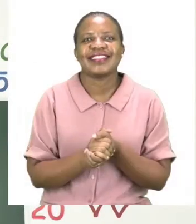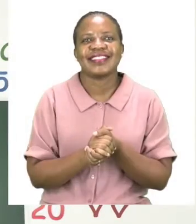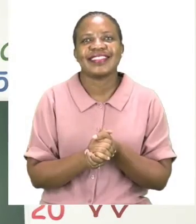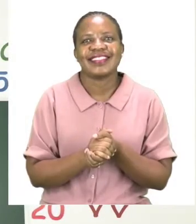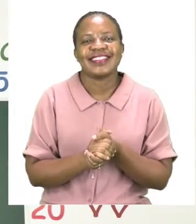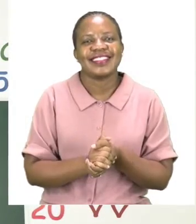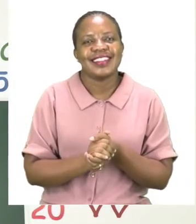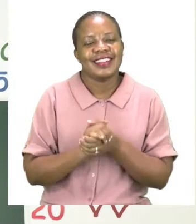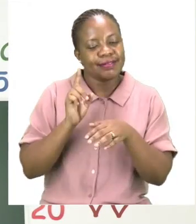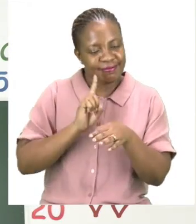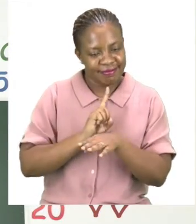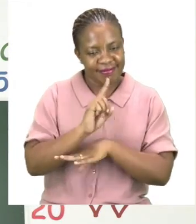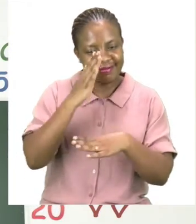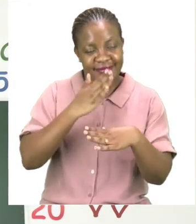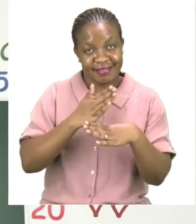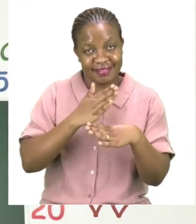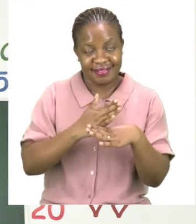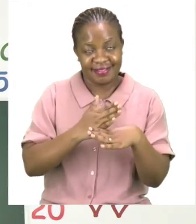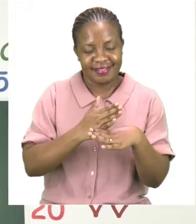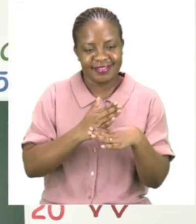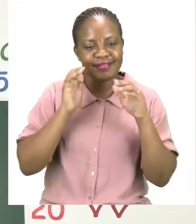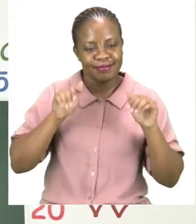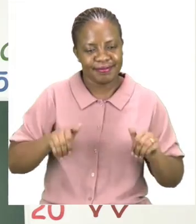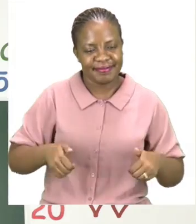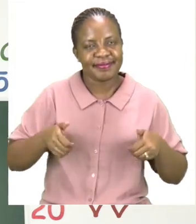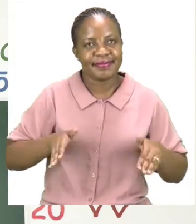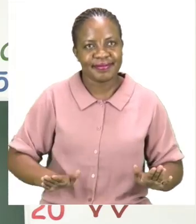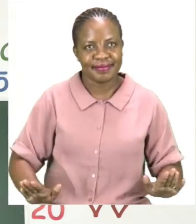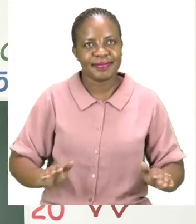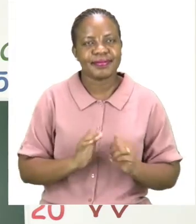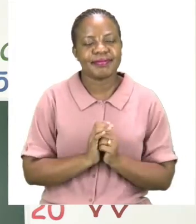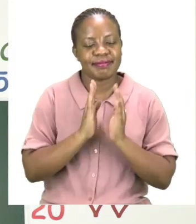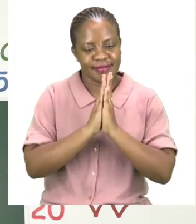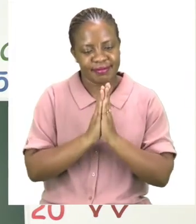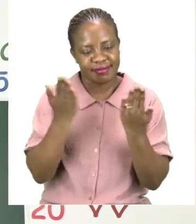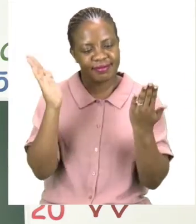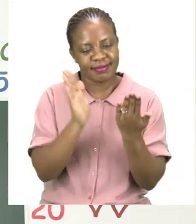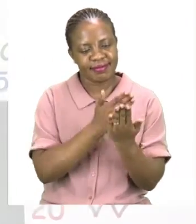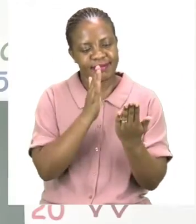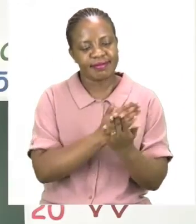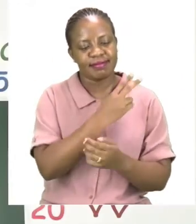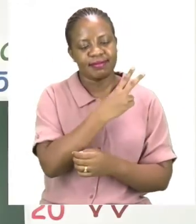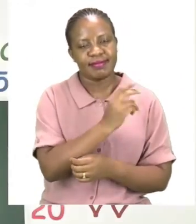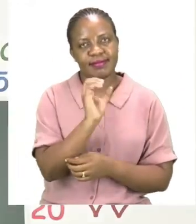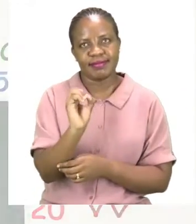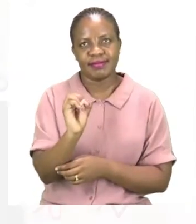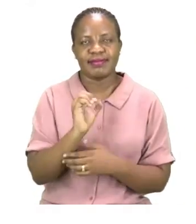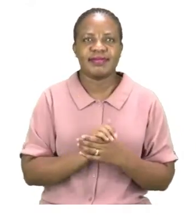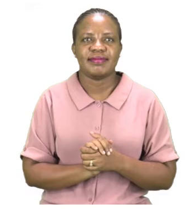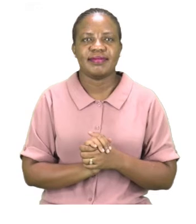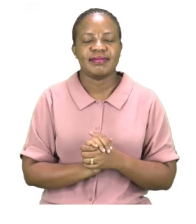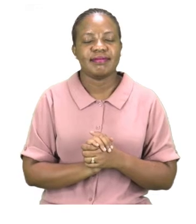For our first exercise today, boys and girls, let's turn to page 20.